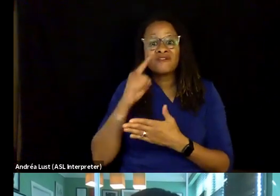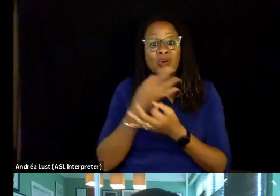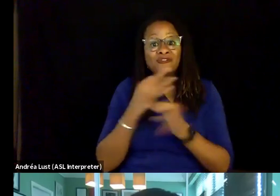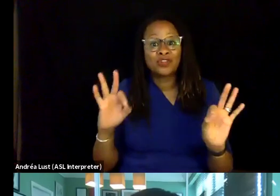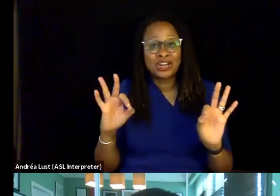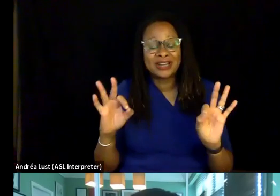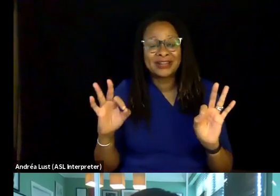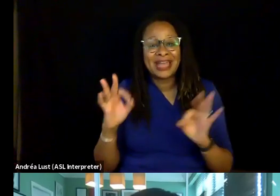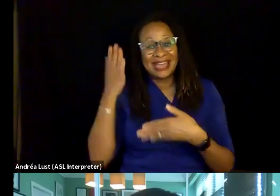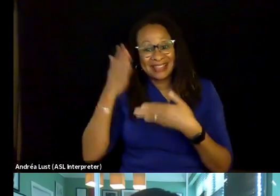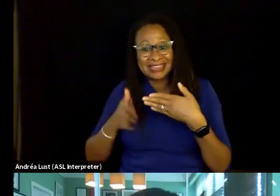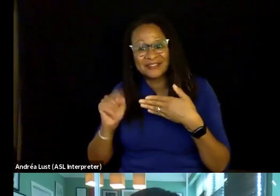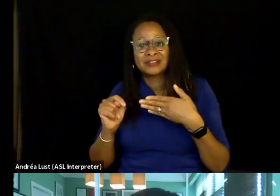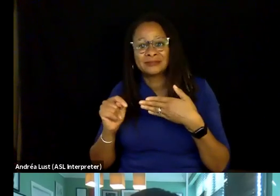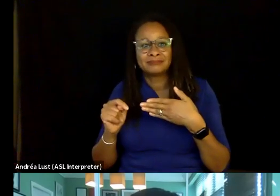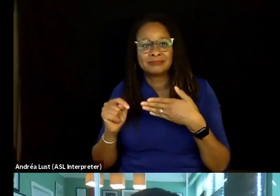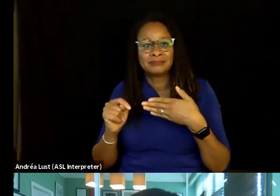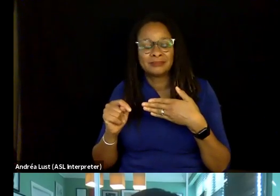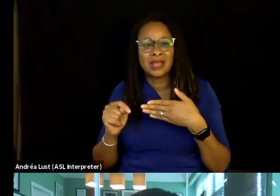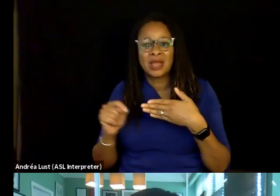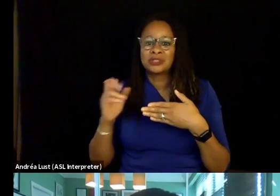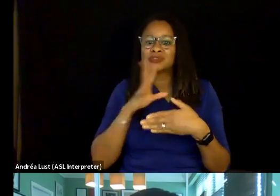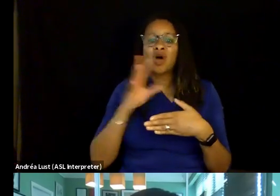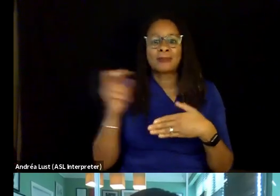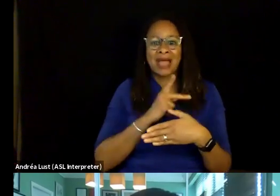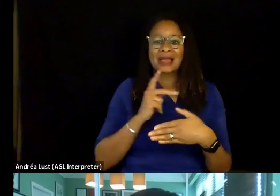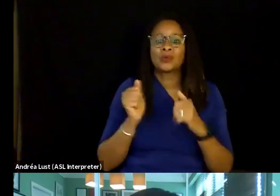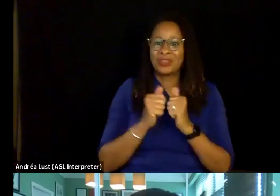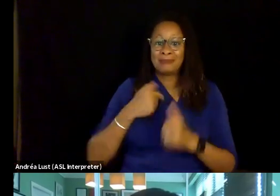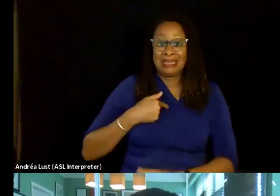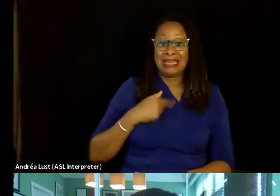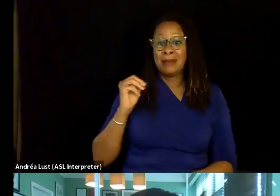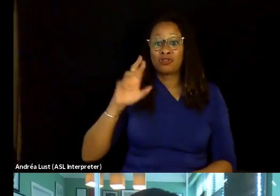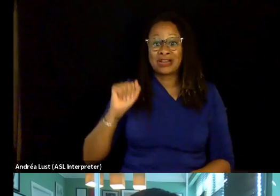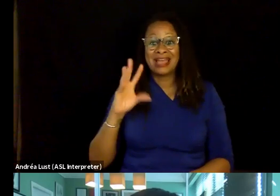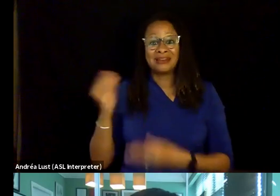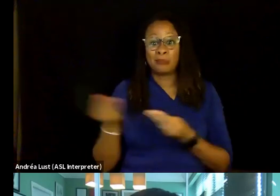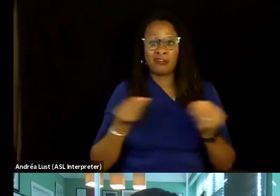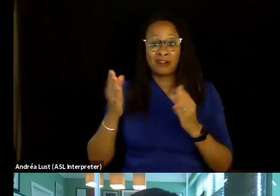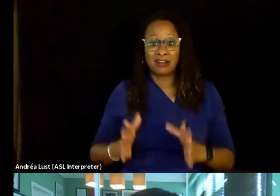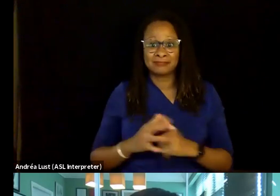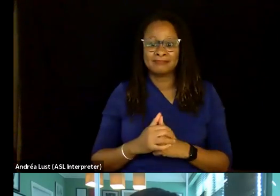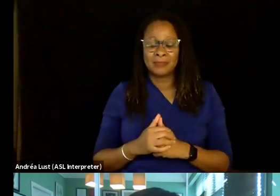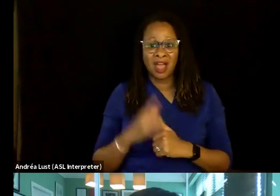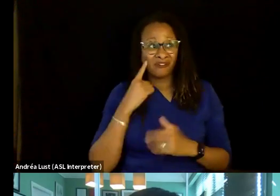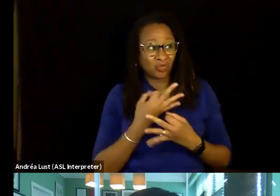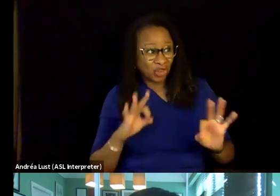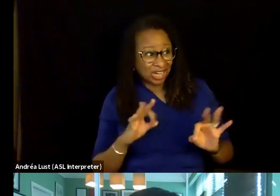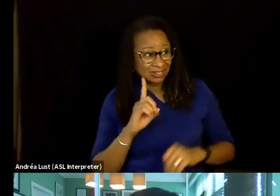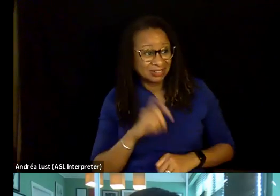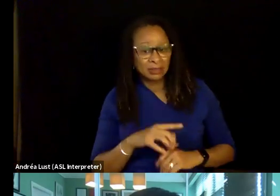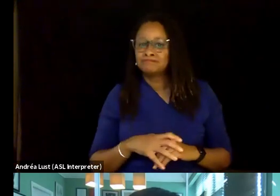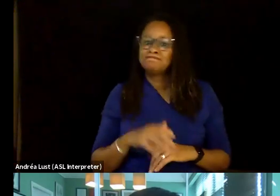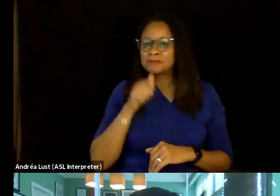And at the very end of that, we have a talk back with me, Maria, and a moderator. And then they said, okay, for free? I said, yeah, I don't think we